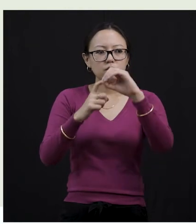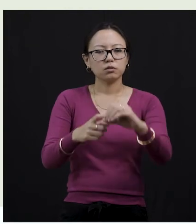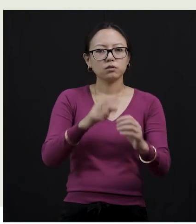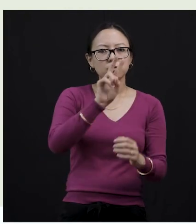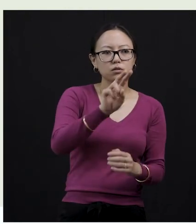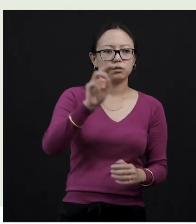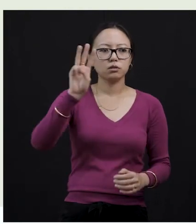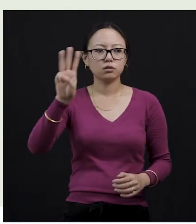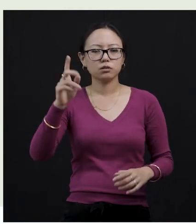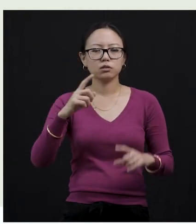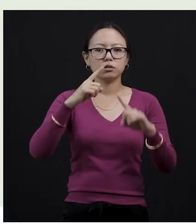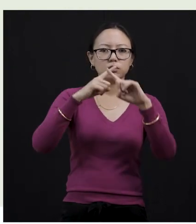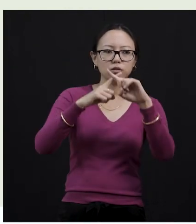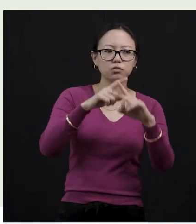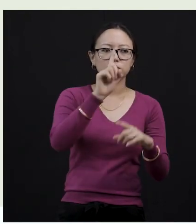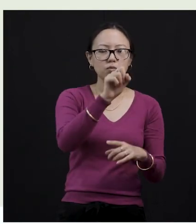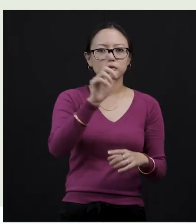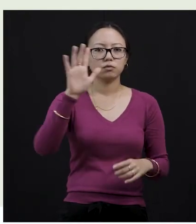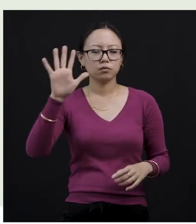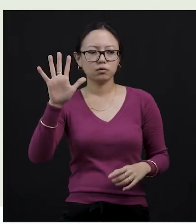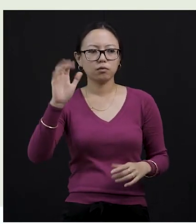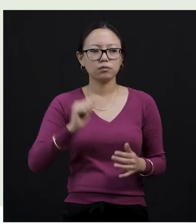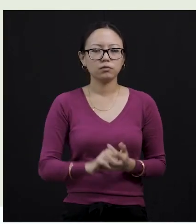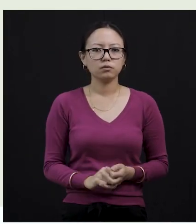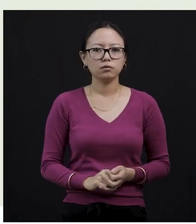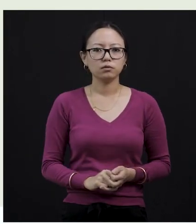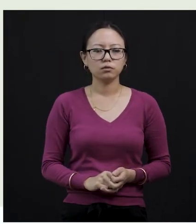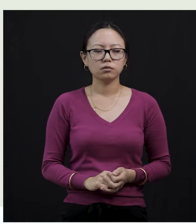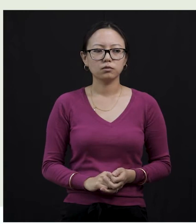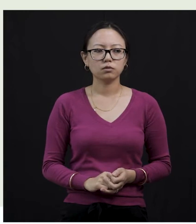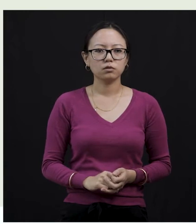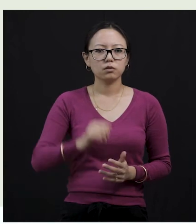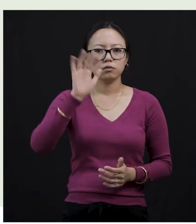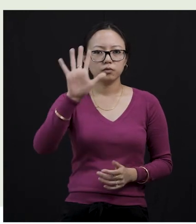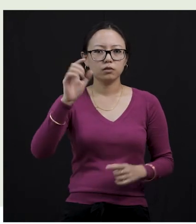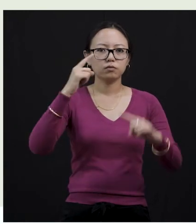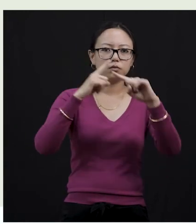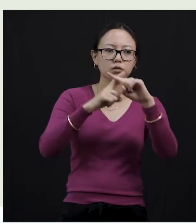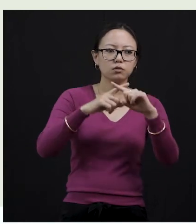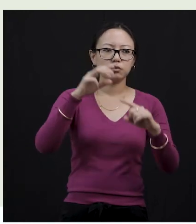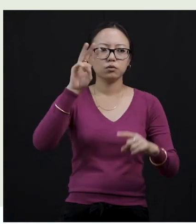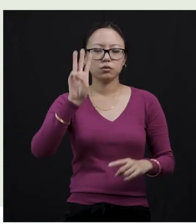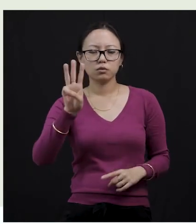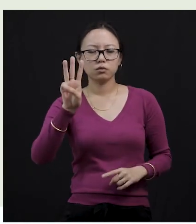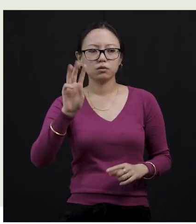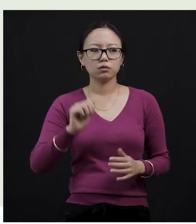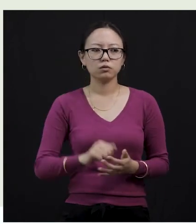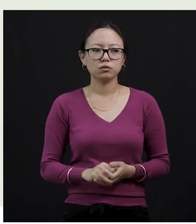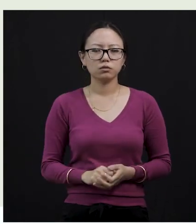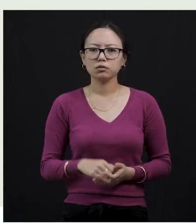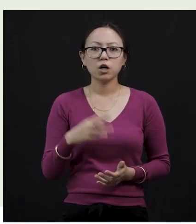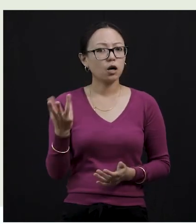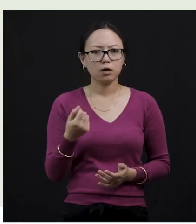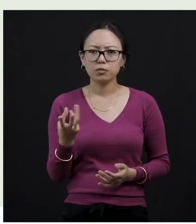multiply with 15, right? So let's see how much we will get. 5 into 3. How